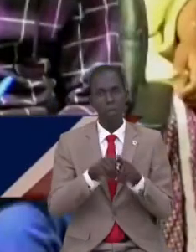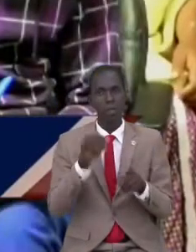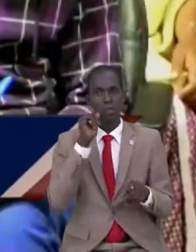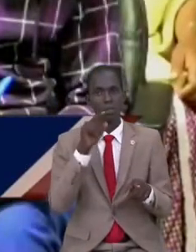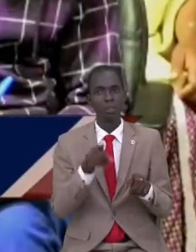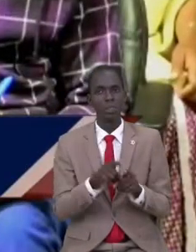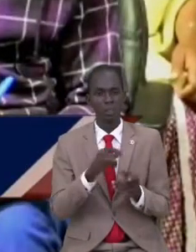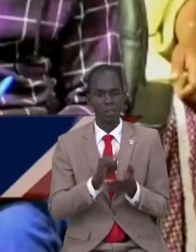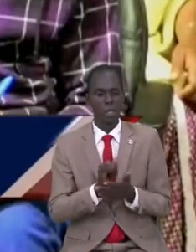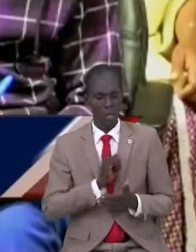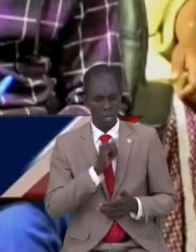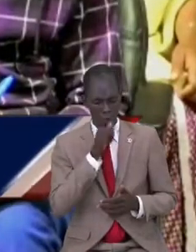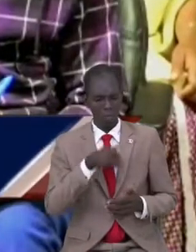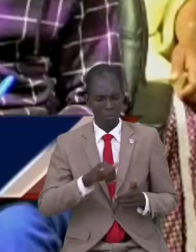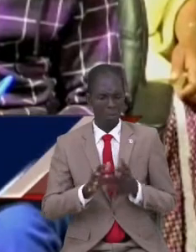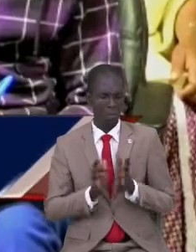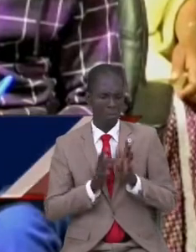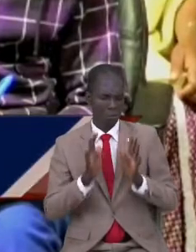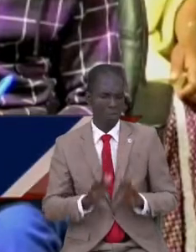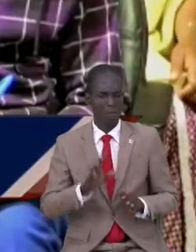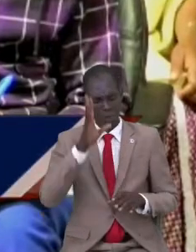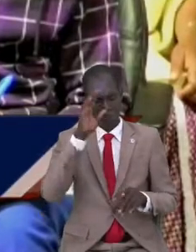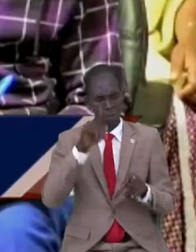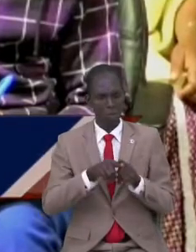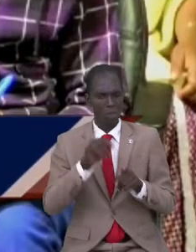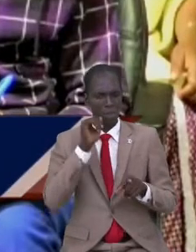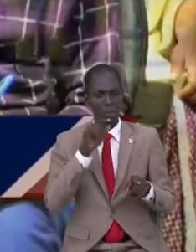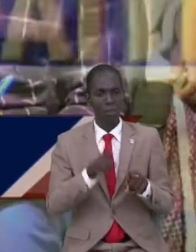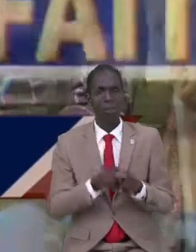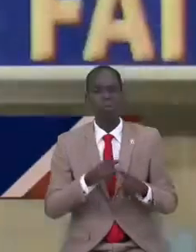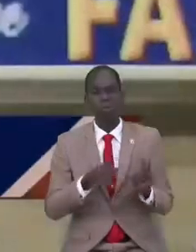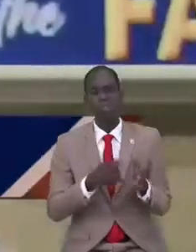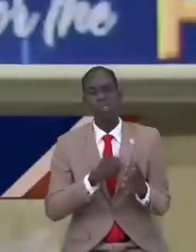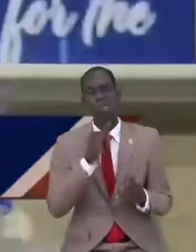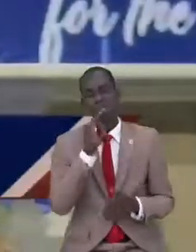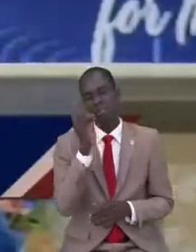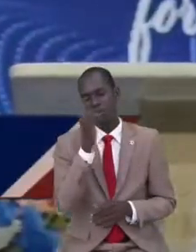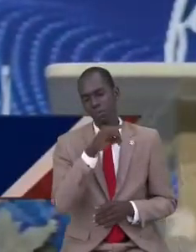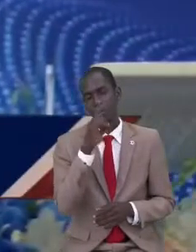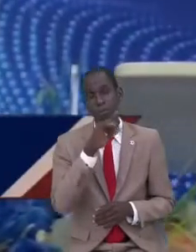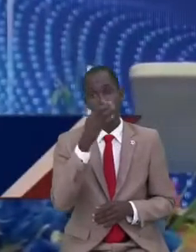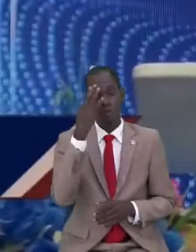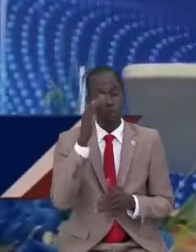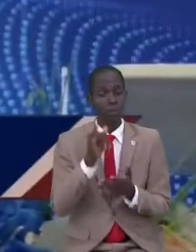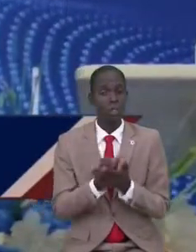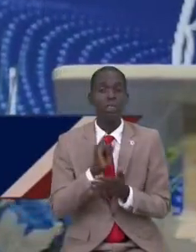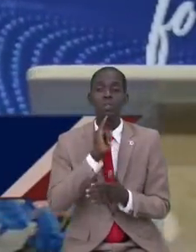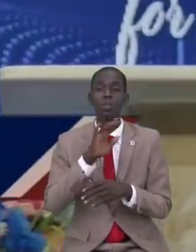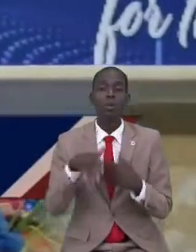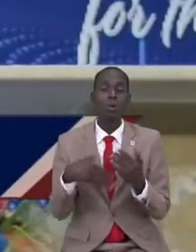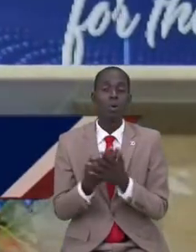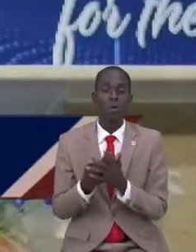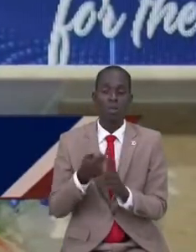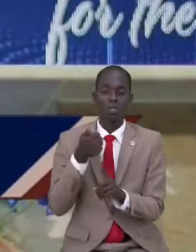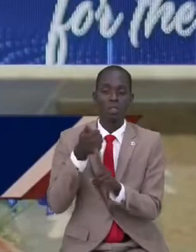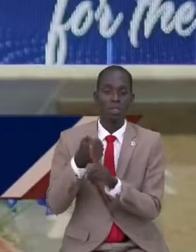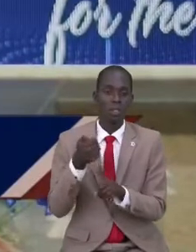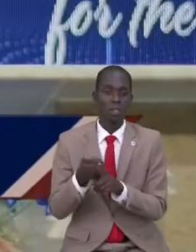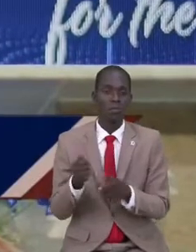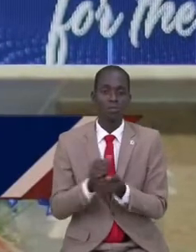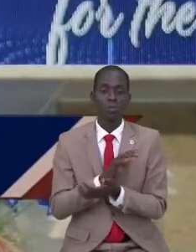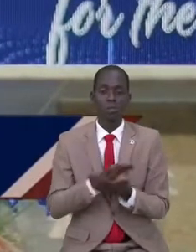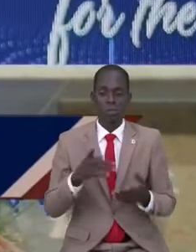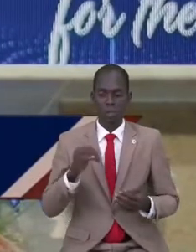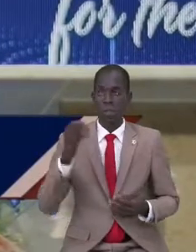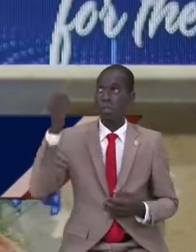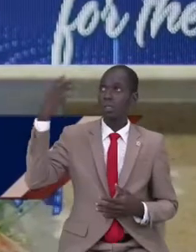I'm still a brother, I'm still a sister, but it's false. You know that it's self-deception. The life does not show,